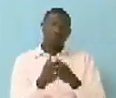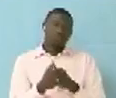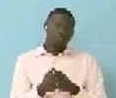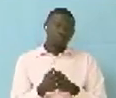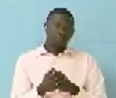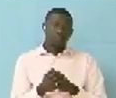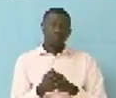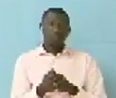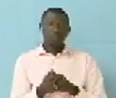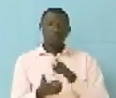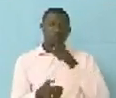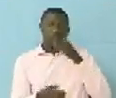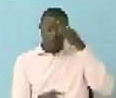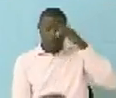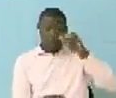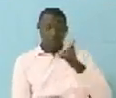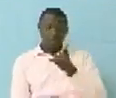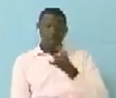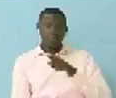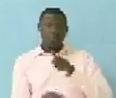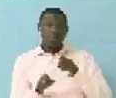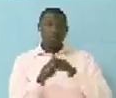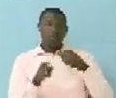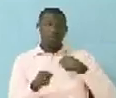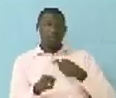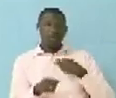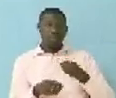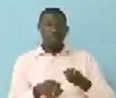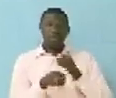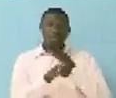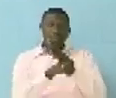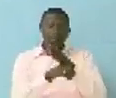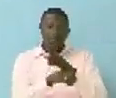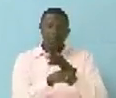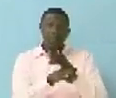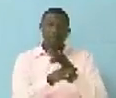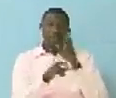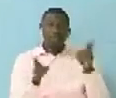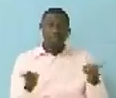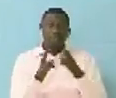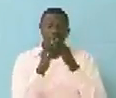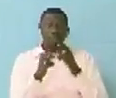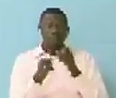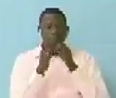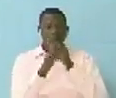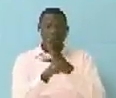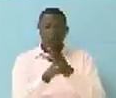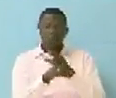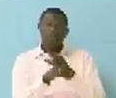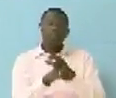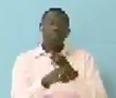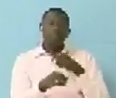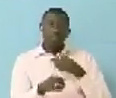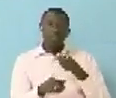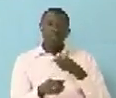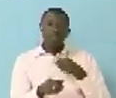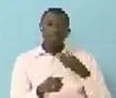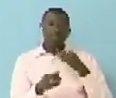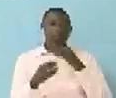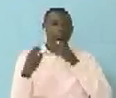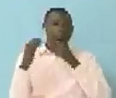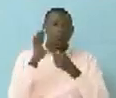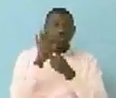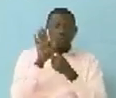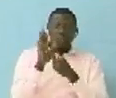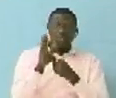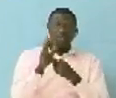And you would agree with me that by giving directives, he is in fact exercising his control authority